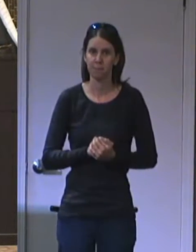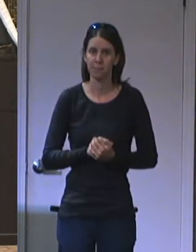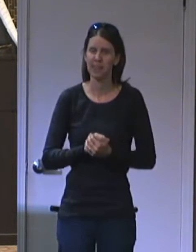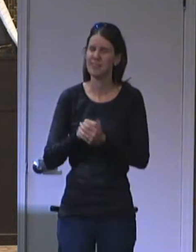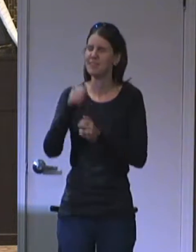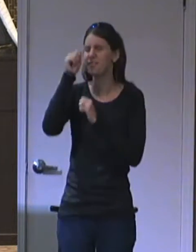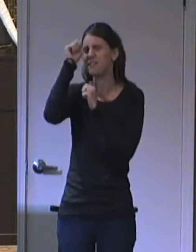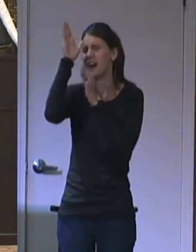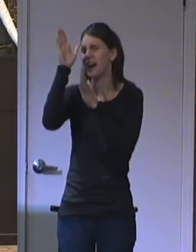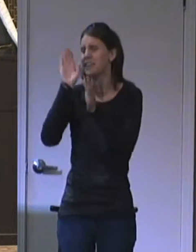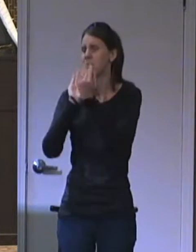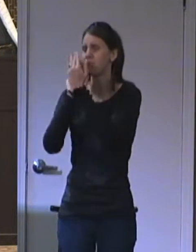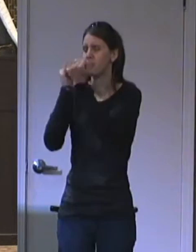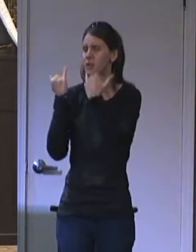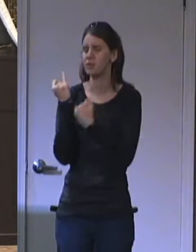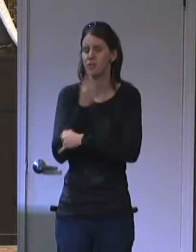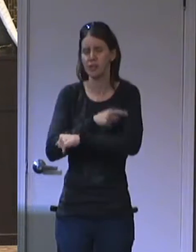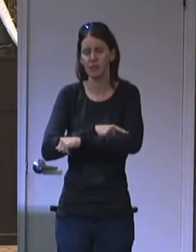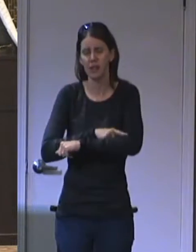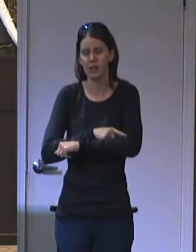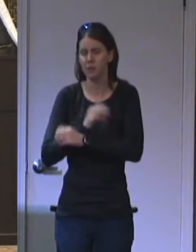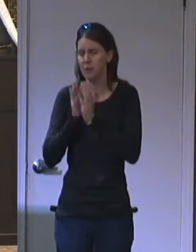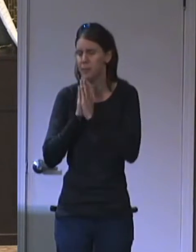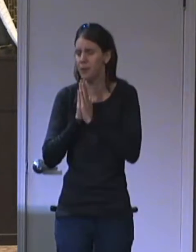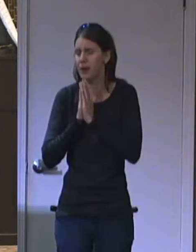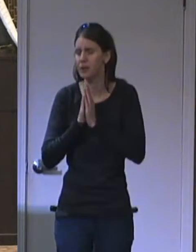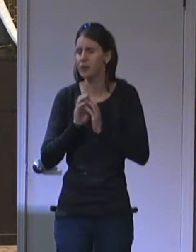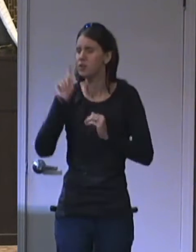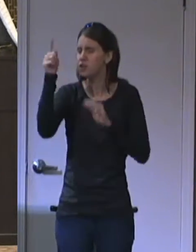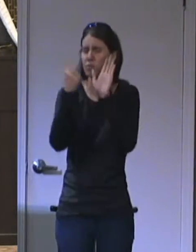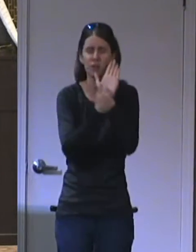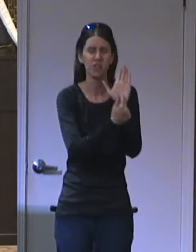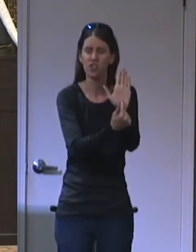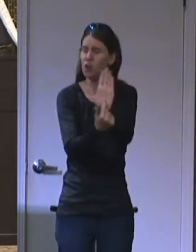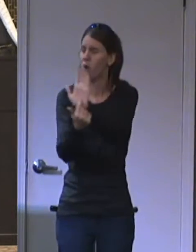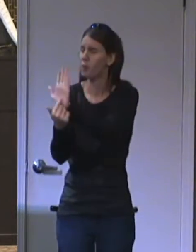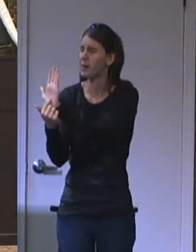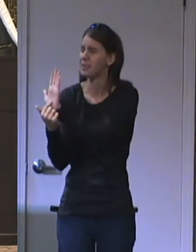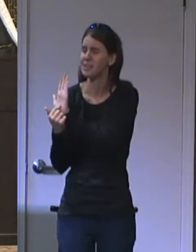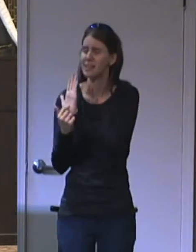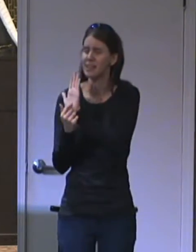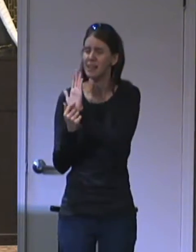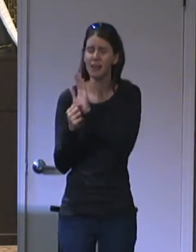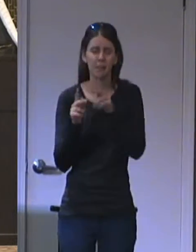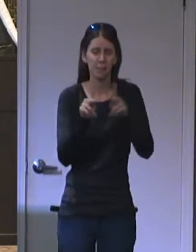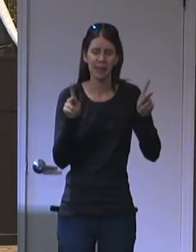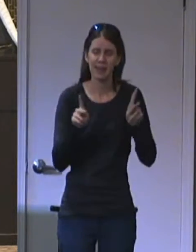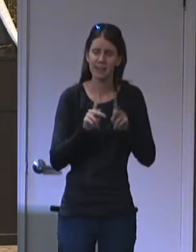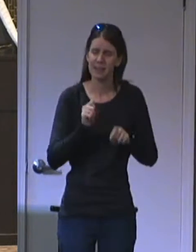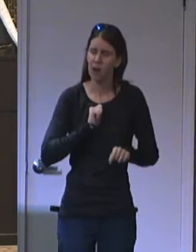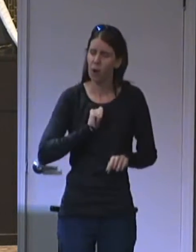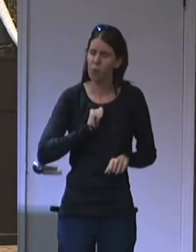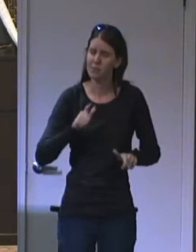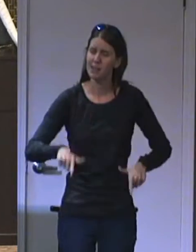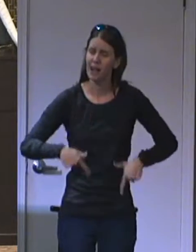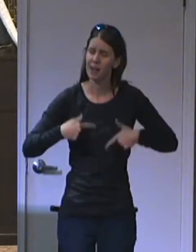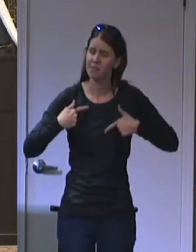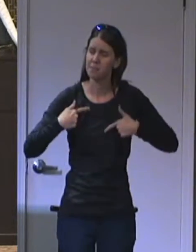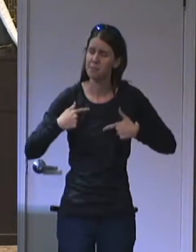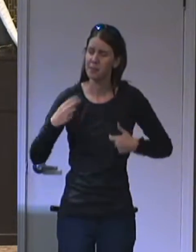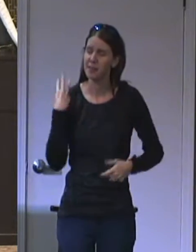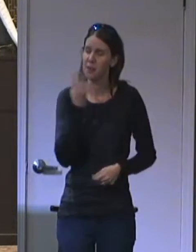Father, as we come before you today, we pray that you would, Lord, show each of us those places in our lives where